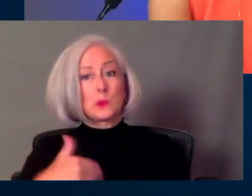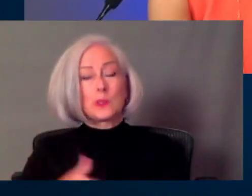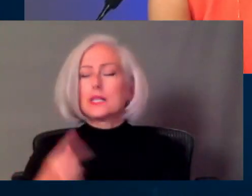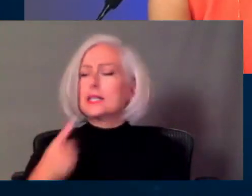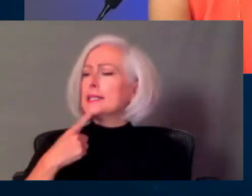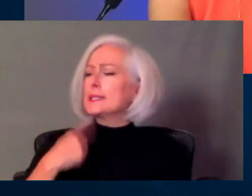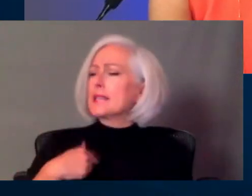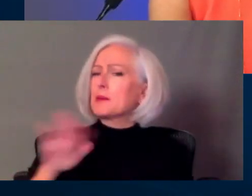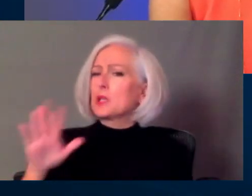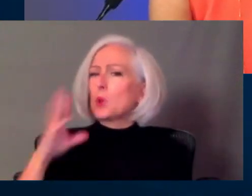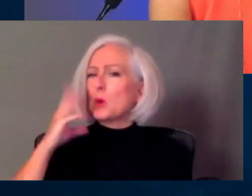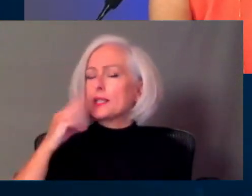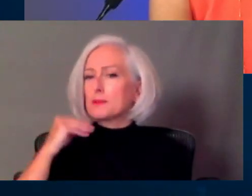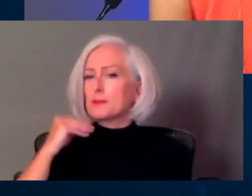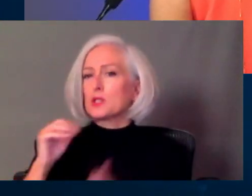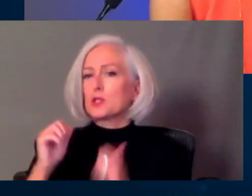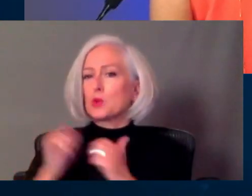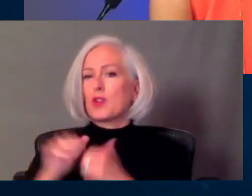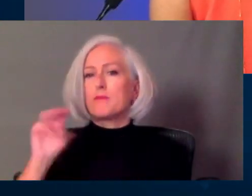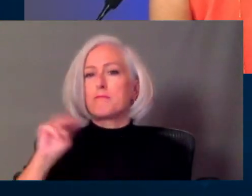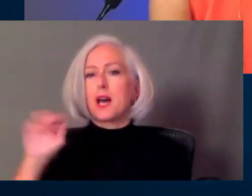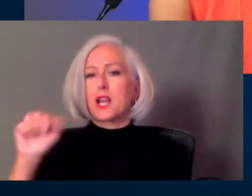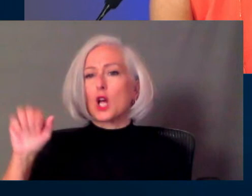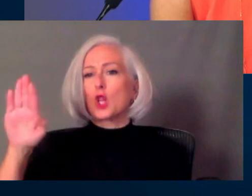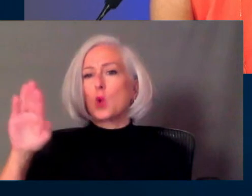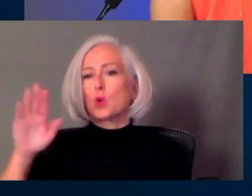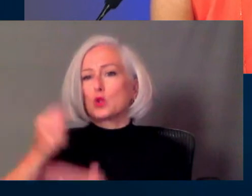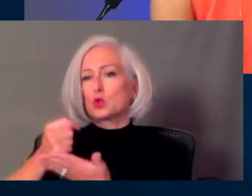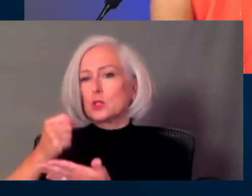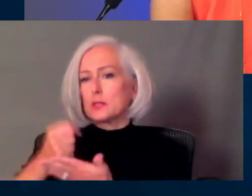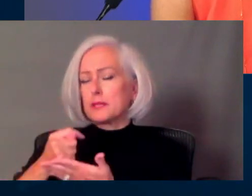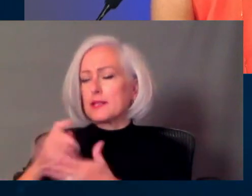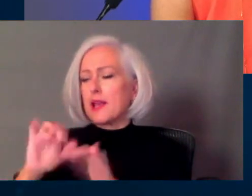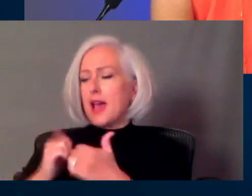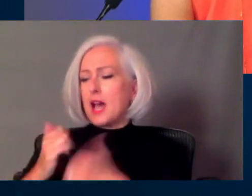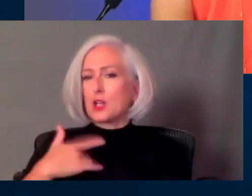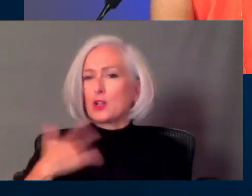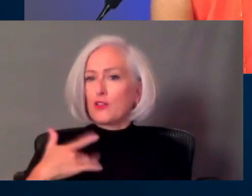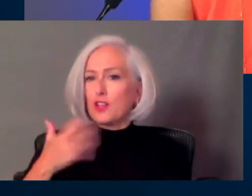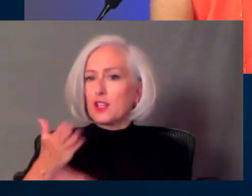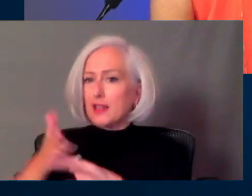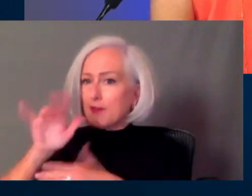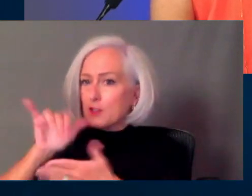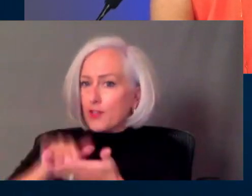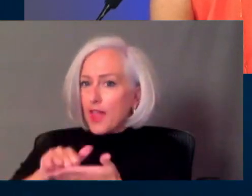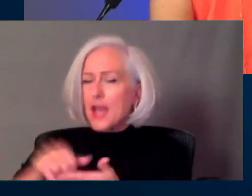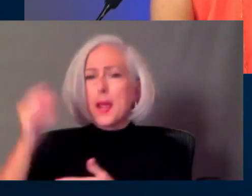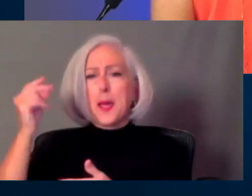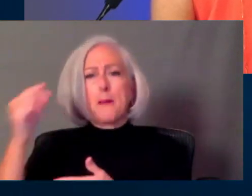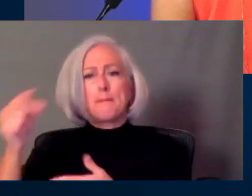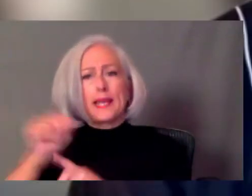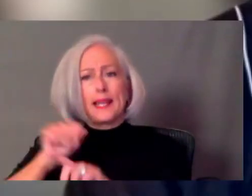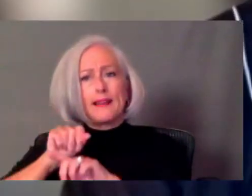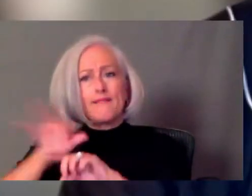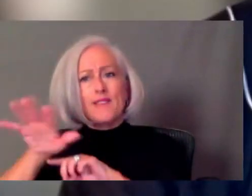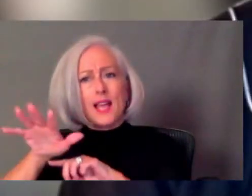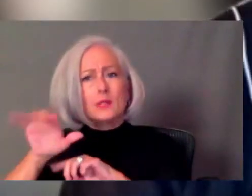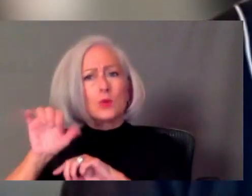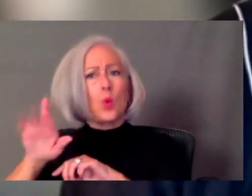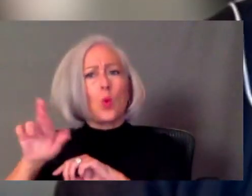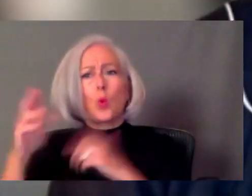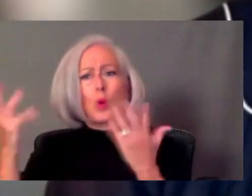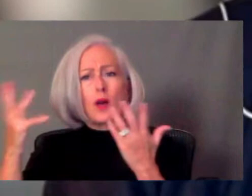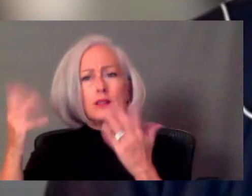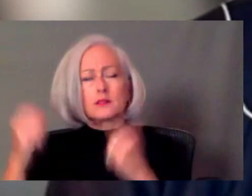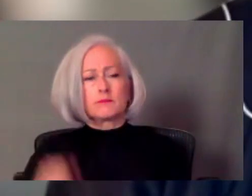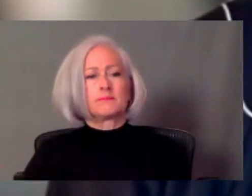coordinator, who replied right back within hours, and that was a Saturday evening, set up a call for the